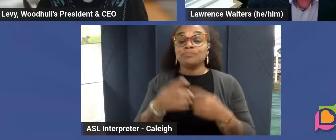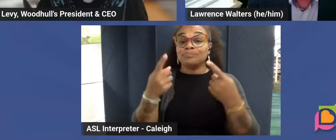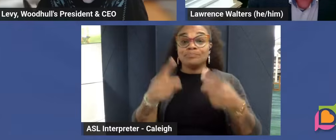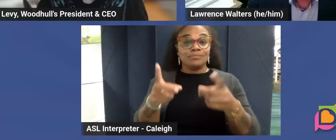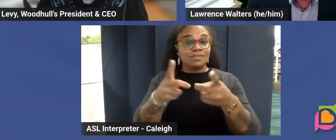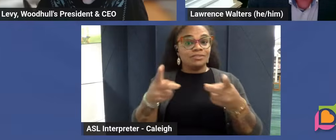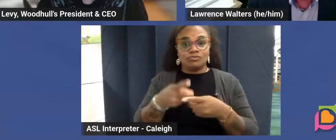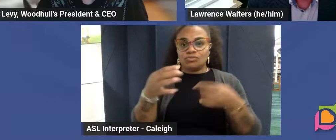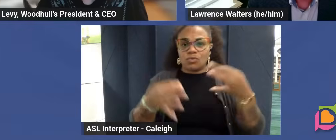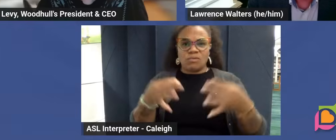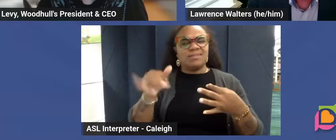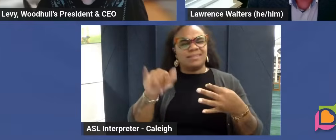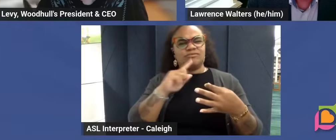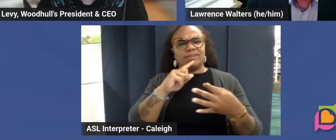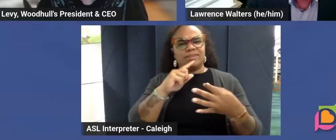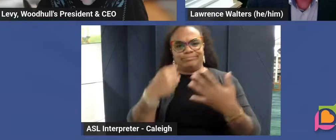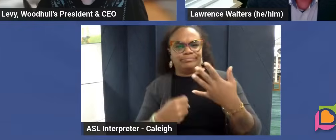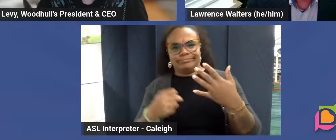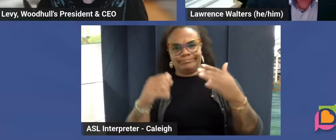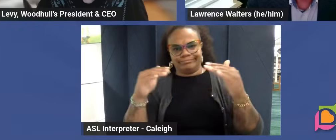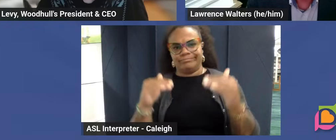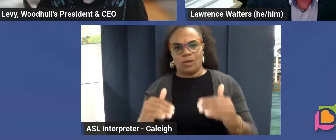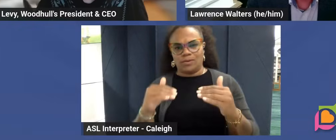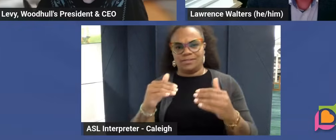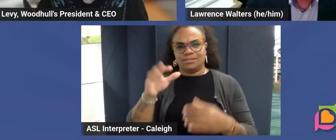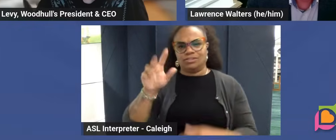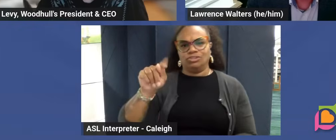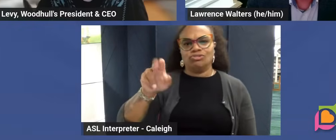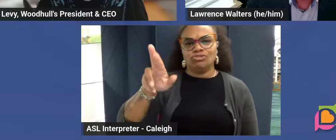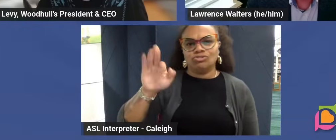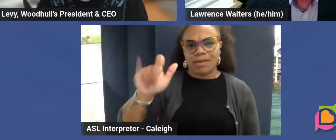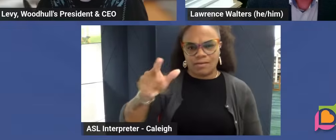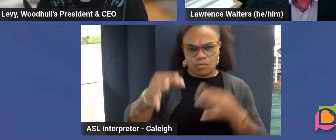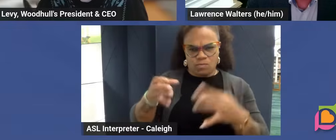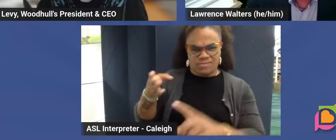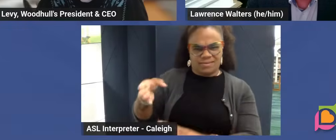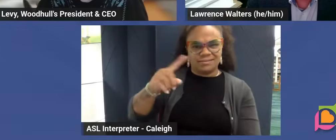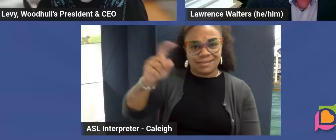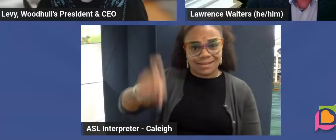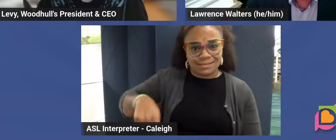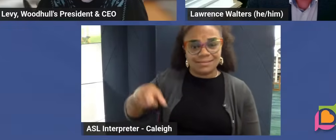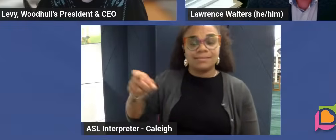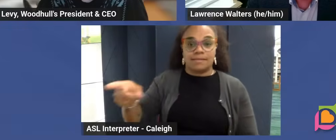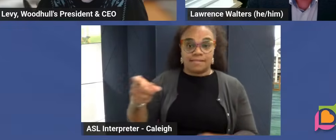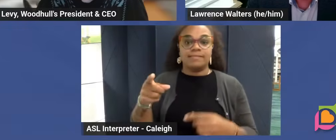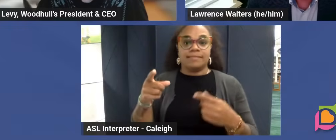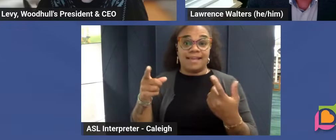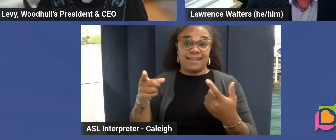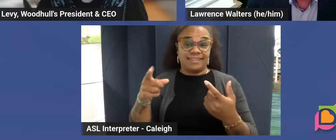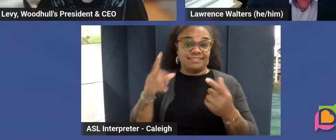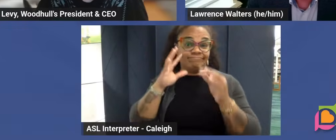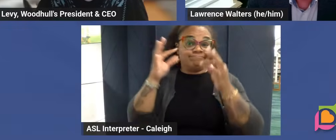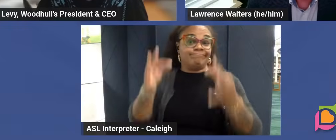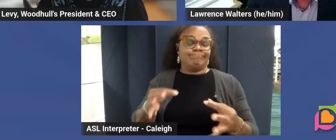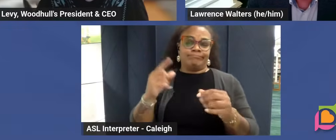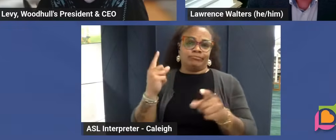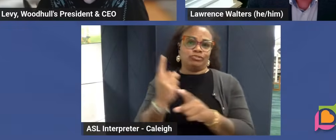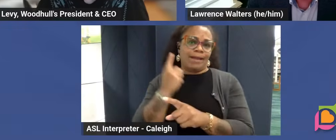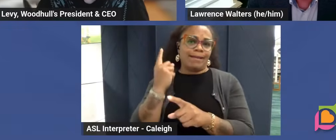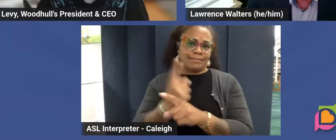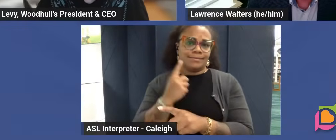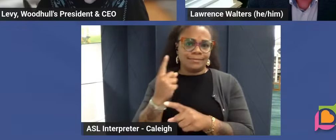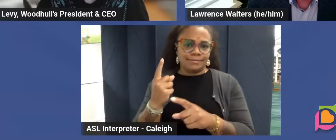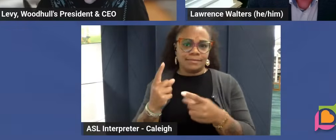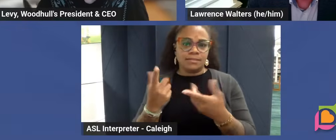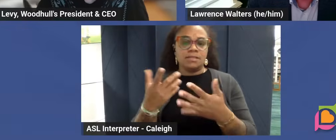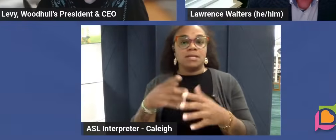is the lowest level court, the trial court in Texas, got the decision absolutely correct based on existing